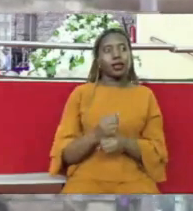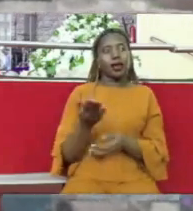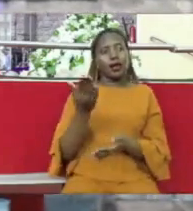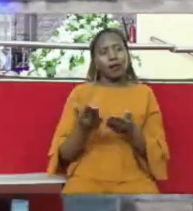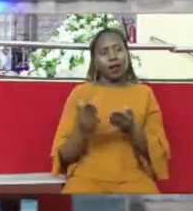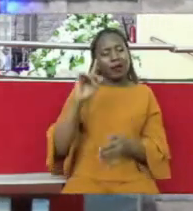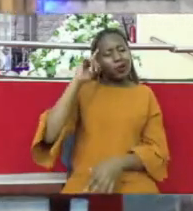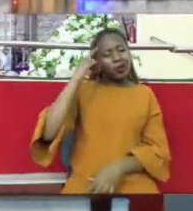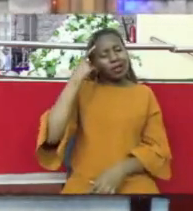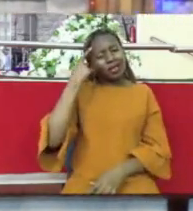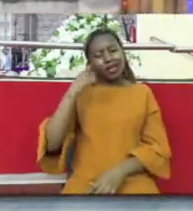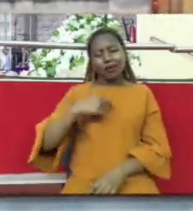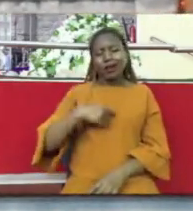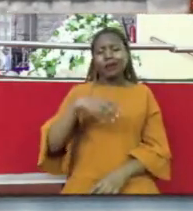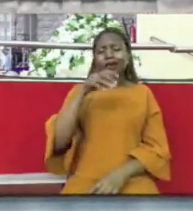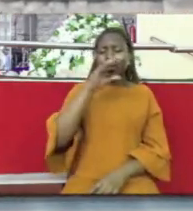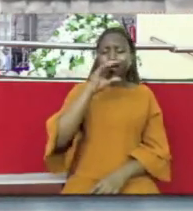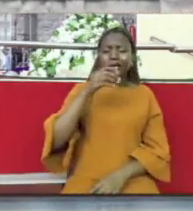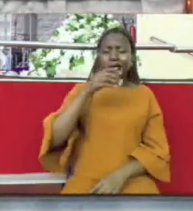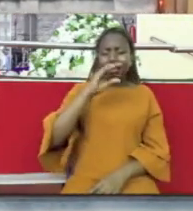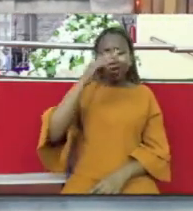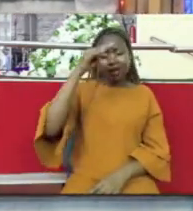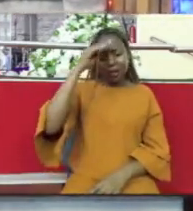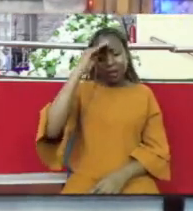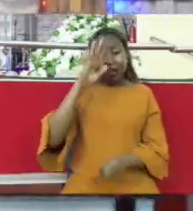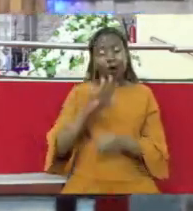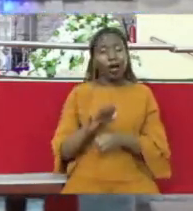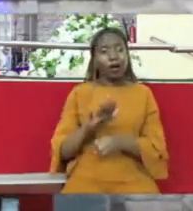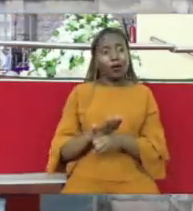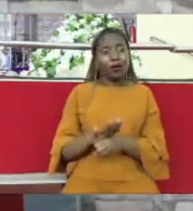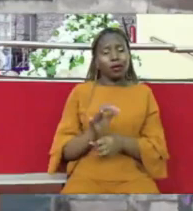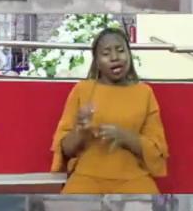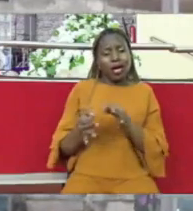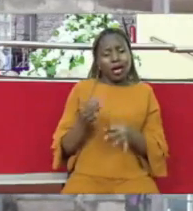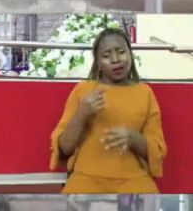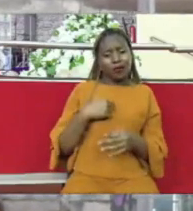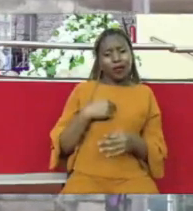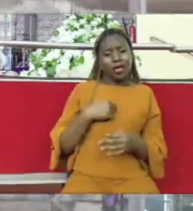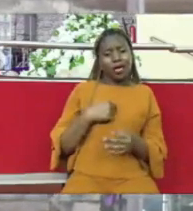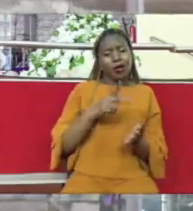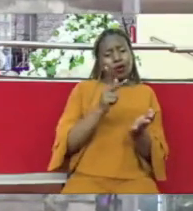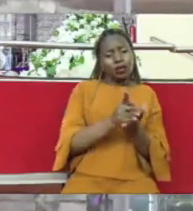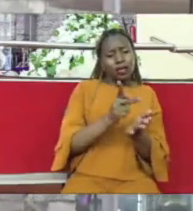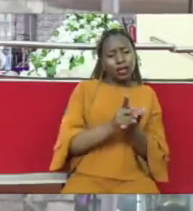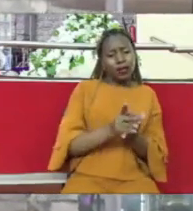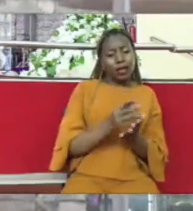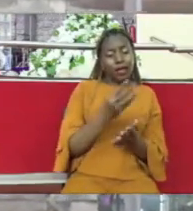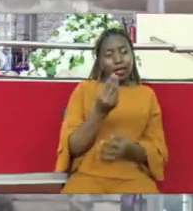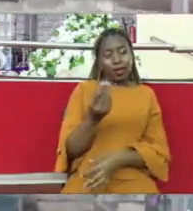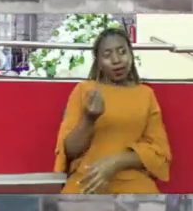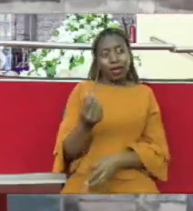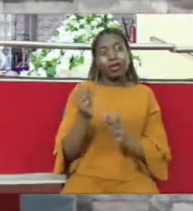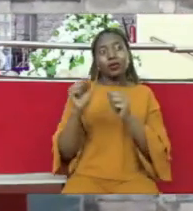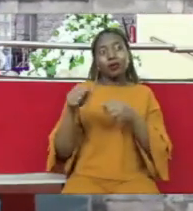have been drinking. Pana mtu ambaye anafikiria huku kulewa ambapo nikotoka. Had I put the finances together, I would have done a lot of